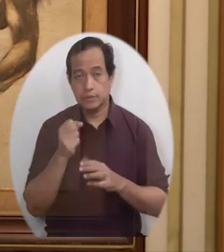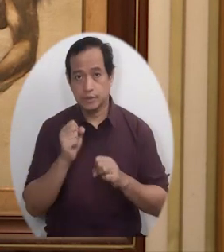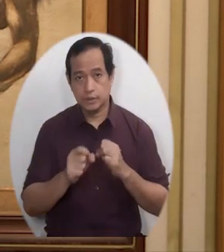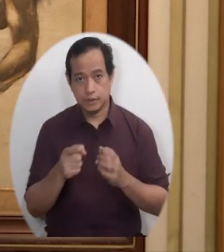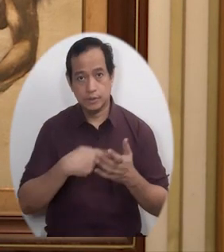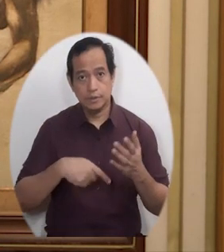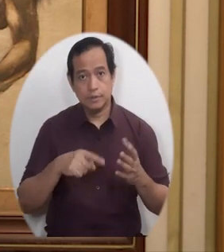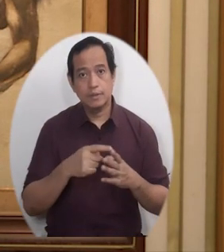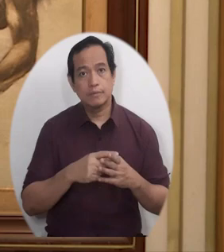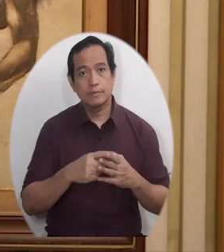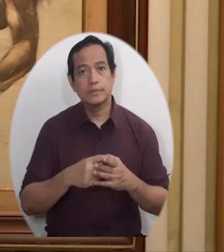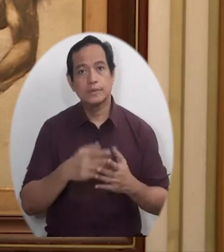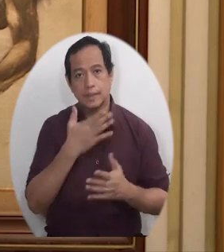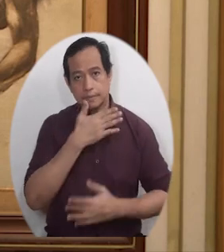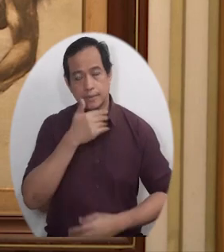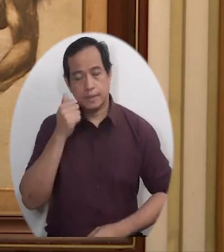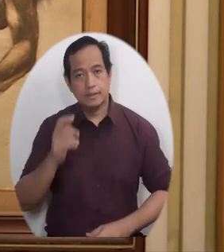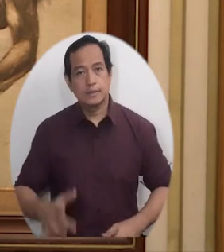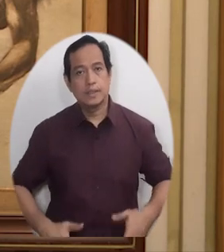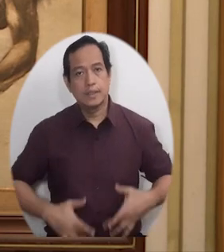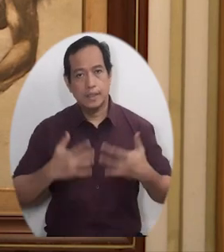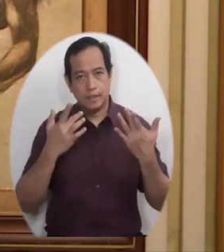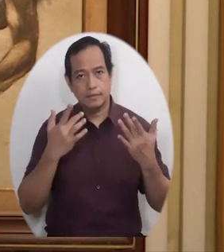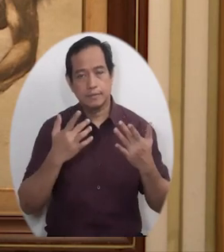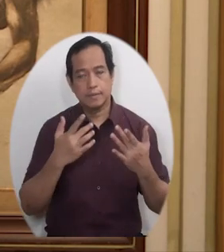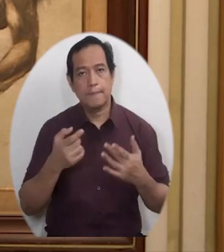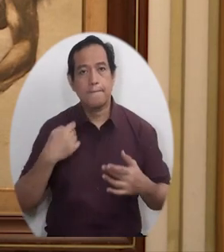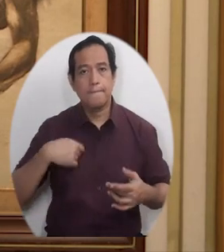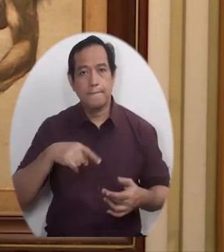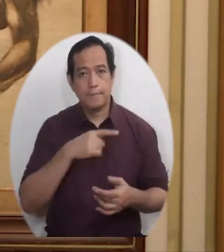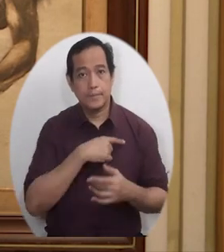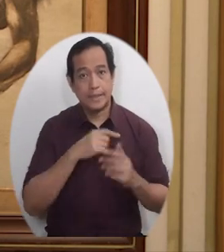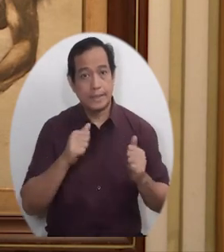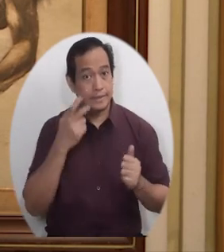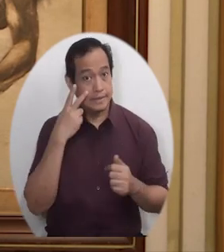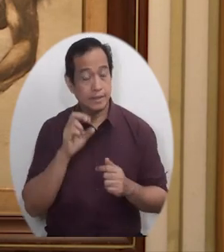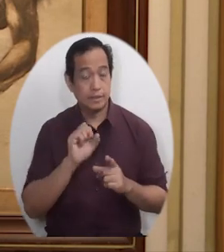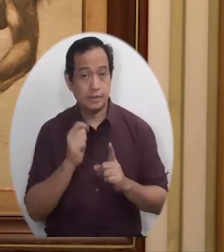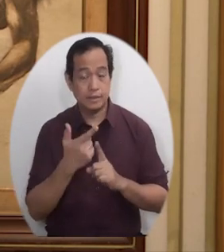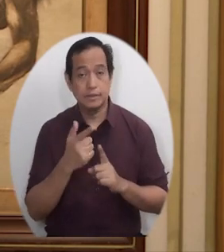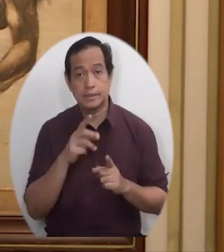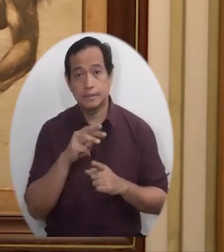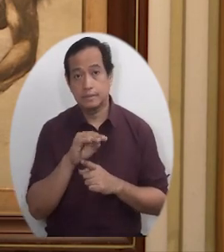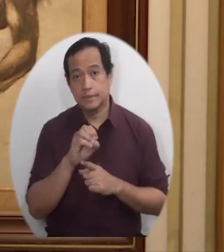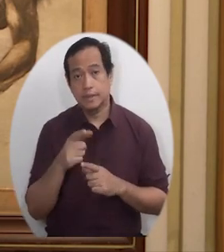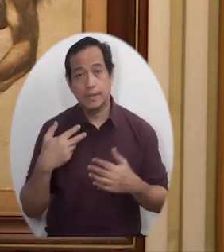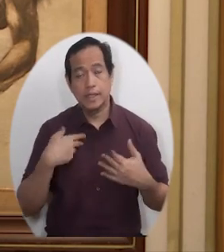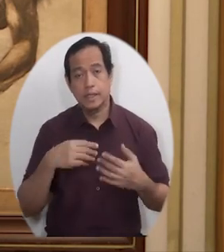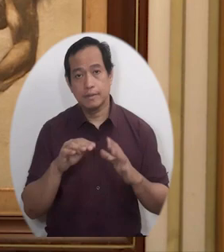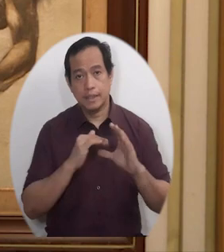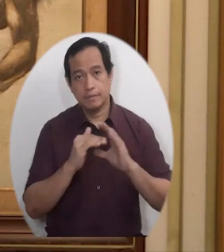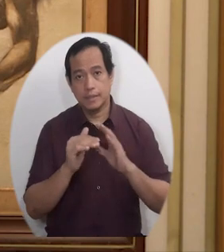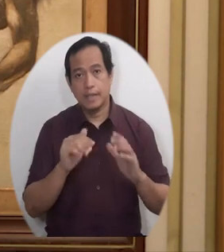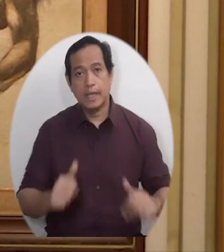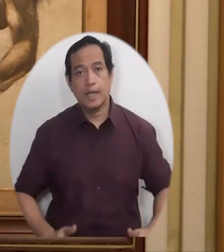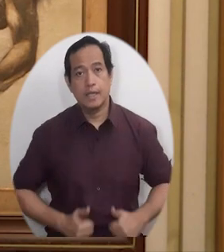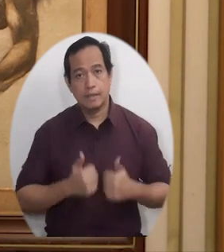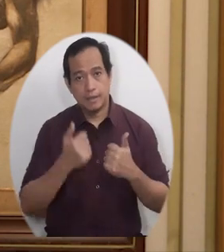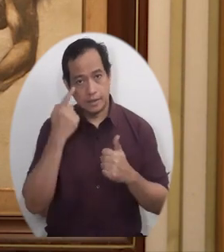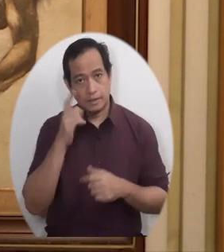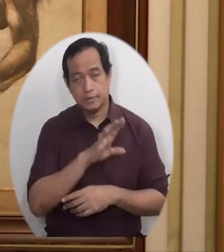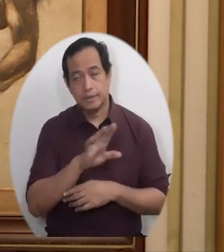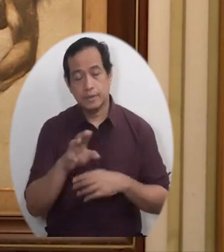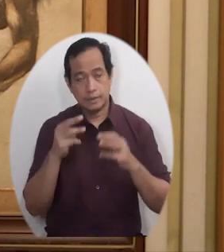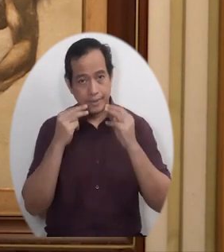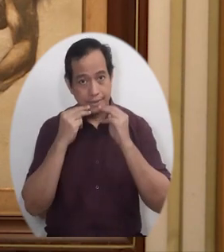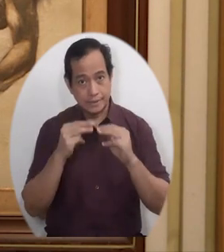Maraming salamat mga kapuso at naging parte kayo ng buhay ng ating kapwa. Tulungan natin sila nang sa ganoon